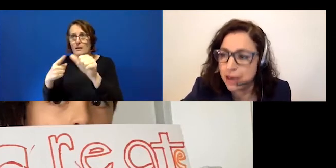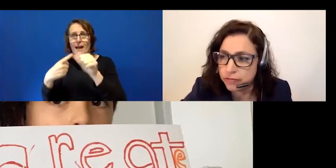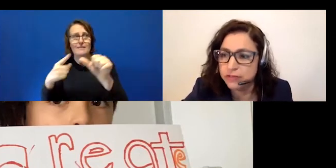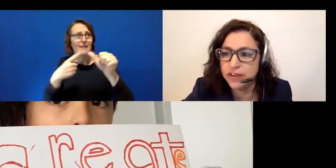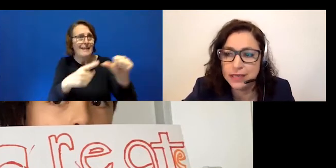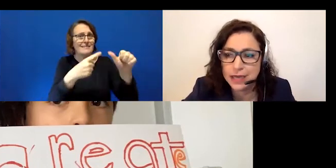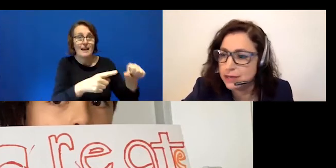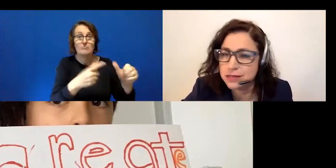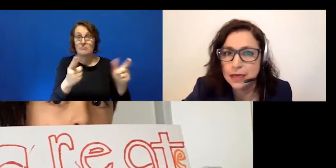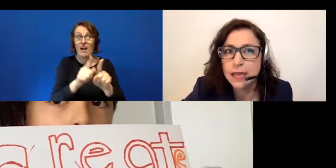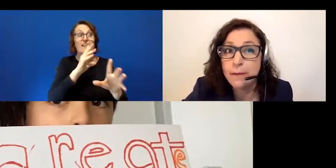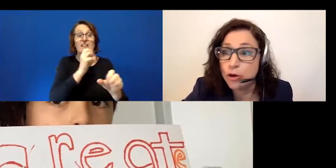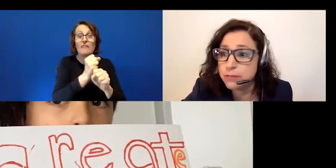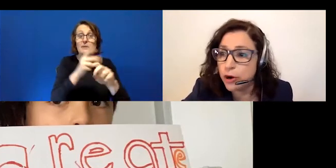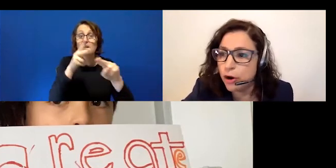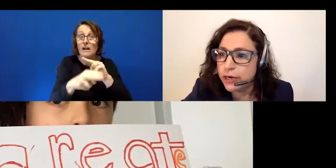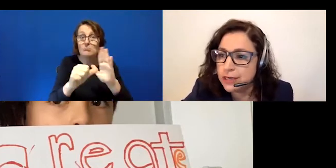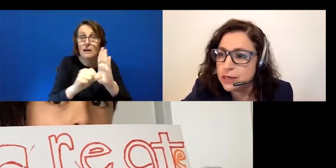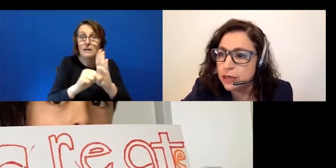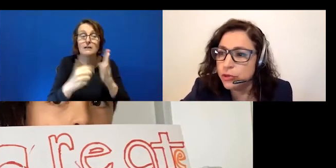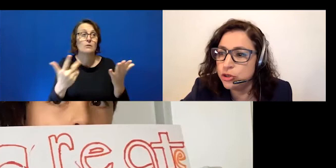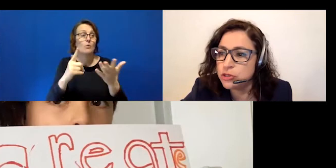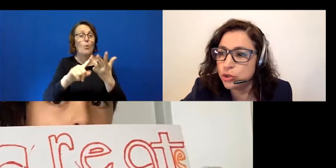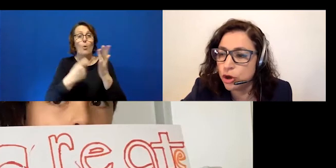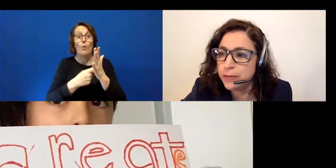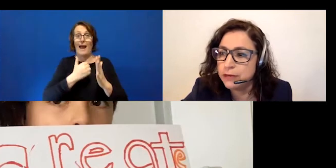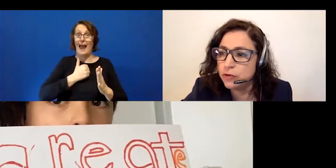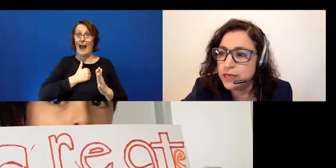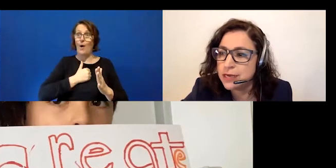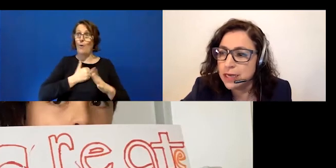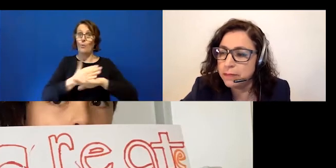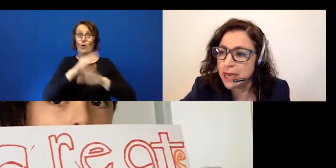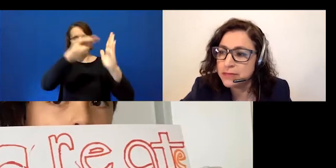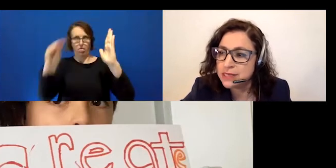like government funding cuts, imposed priorities, reduced autonomy